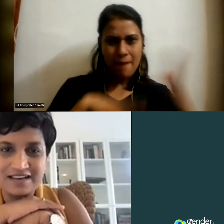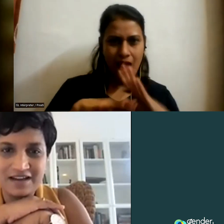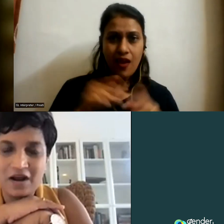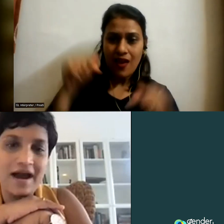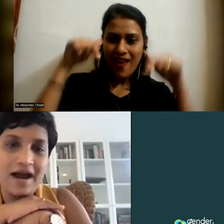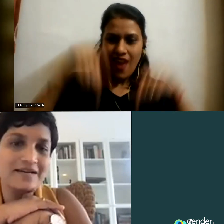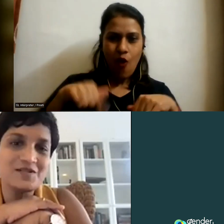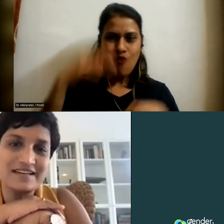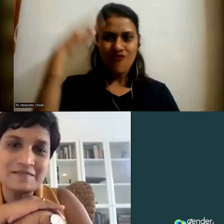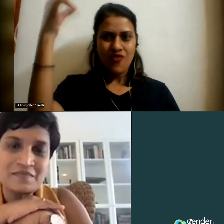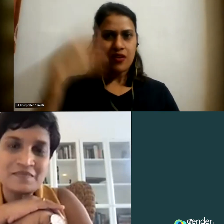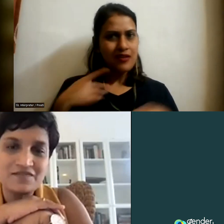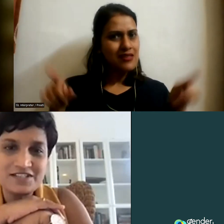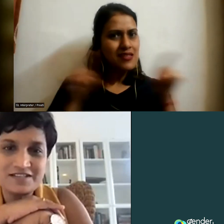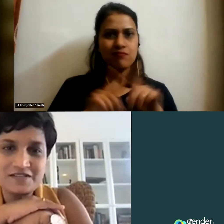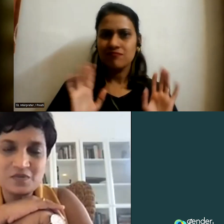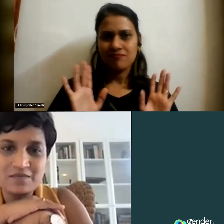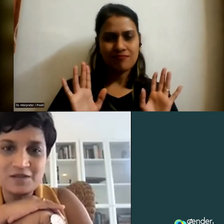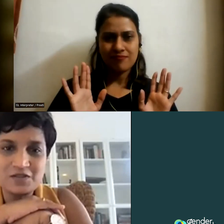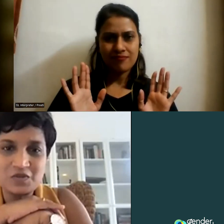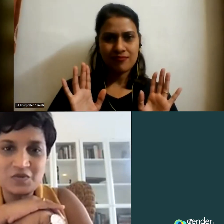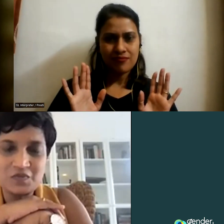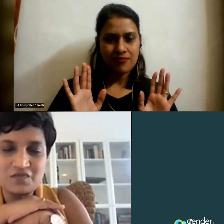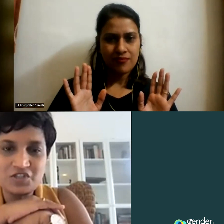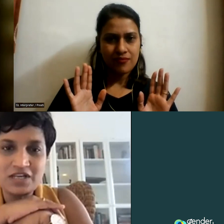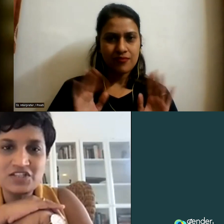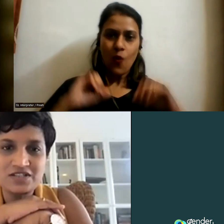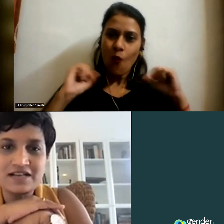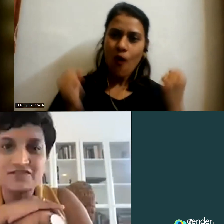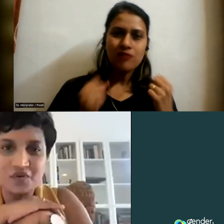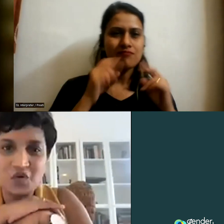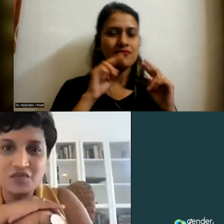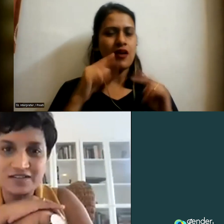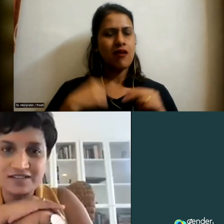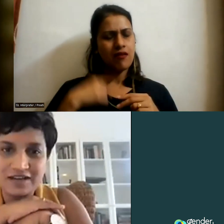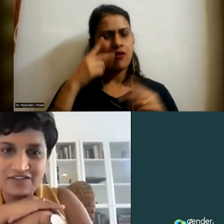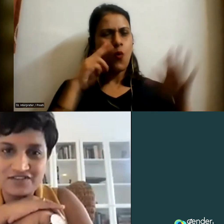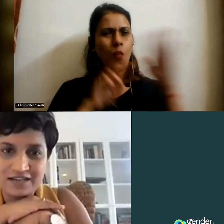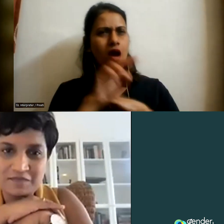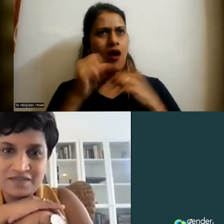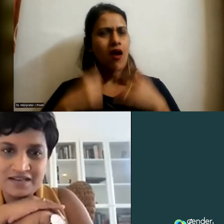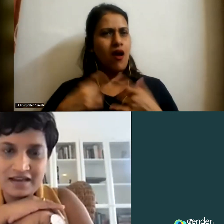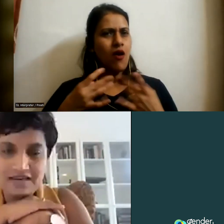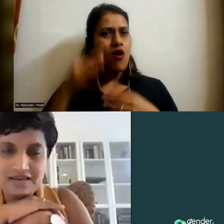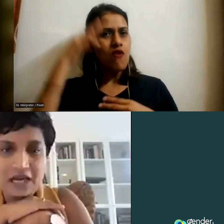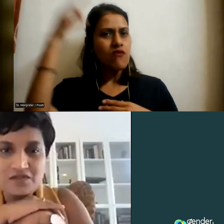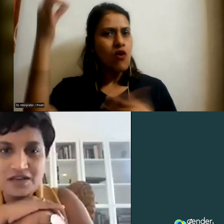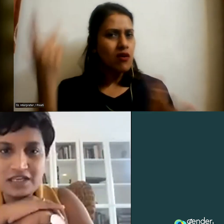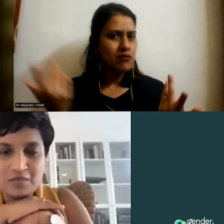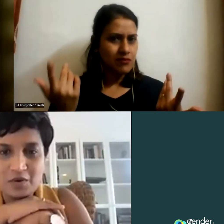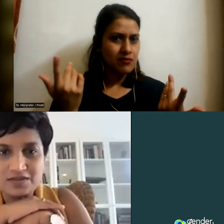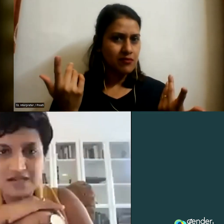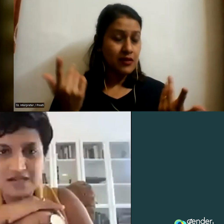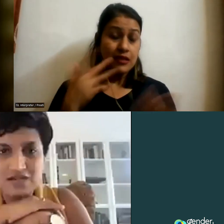today, or how I am today, versus to be able to visualize yourself over your lifetime, it becomes